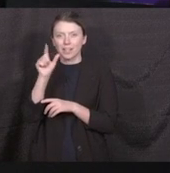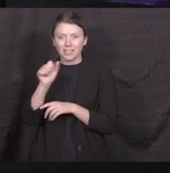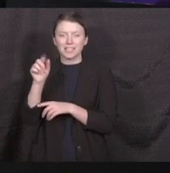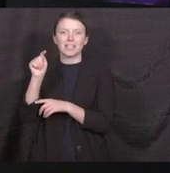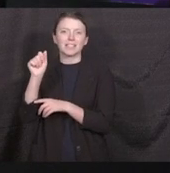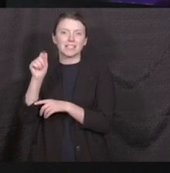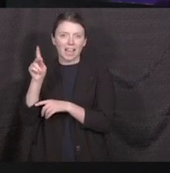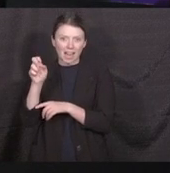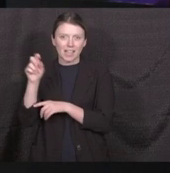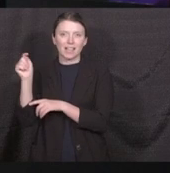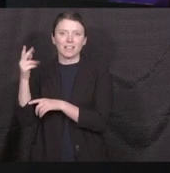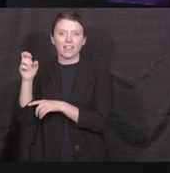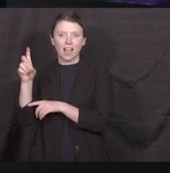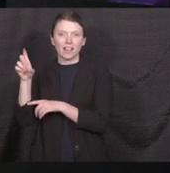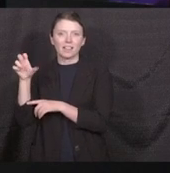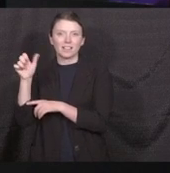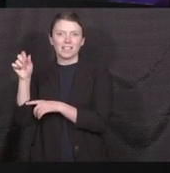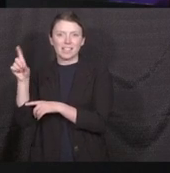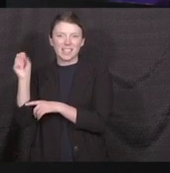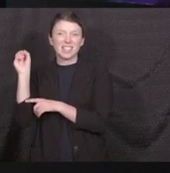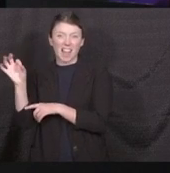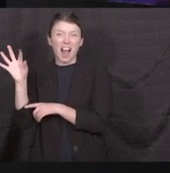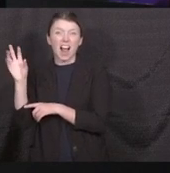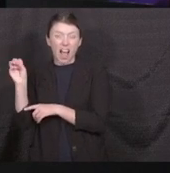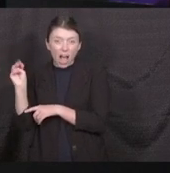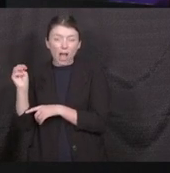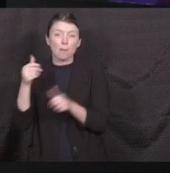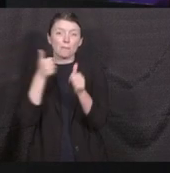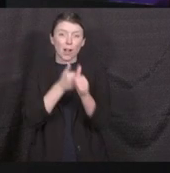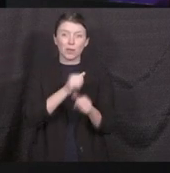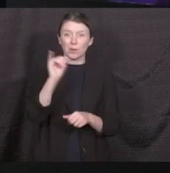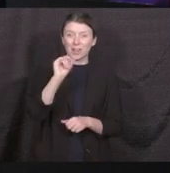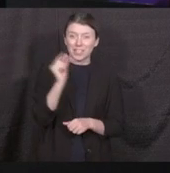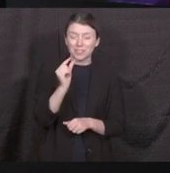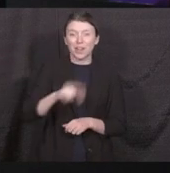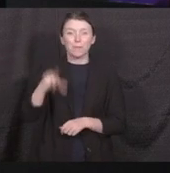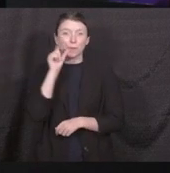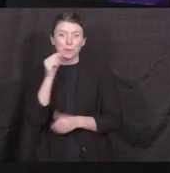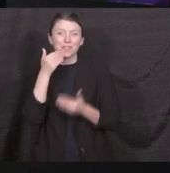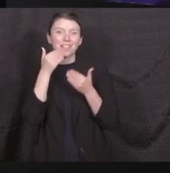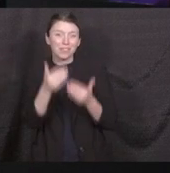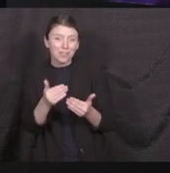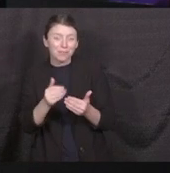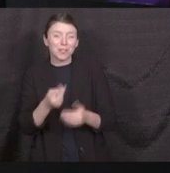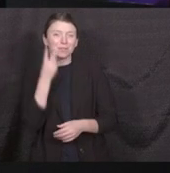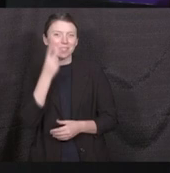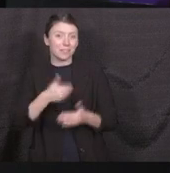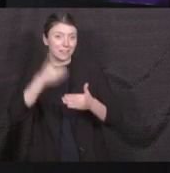starztakethelead.com and follow us on Twitter and Instagram. Thank you all so much, and we'll see you next time.